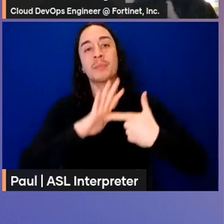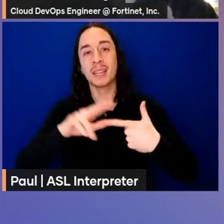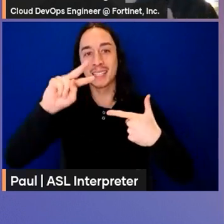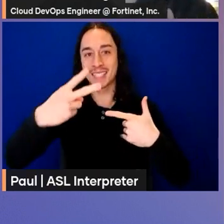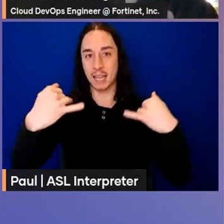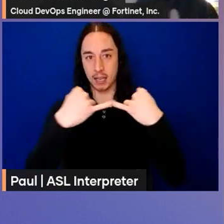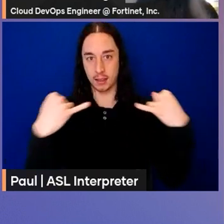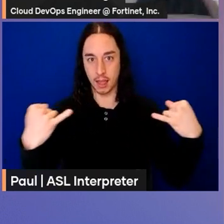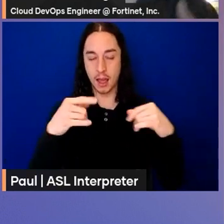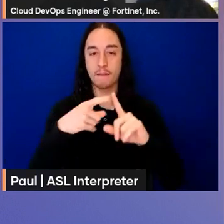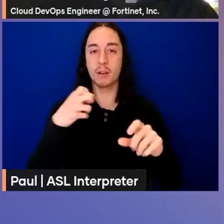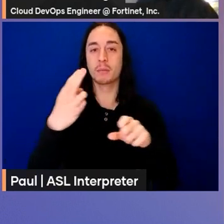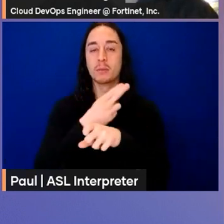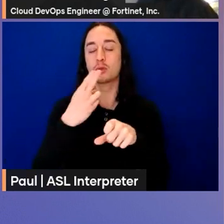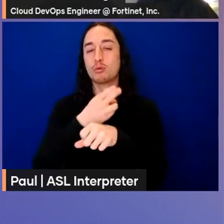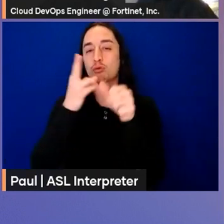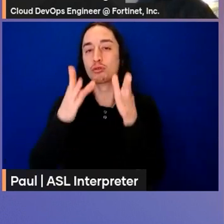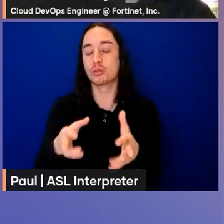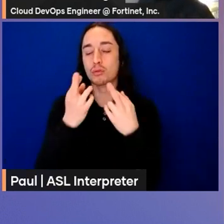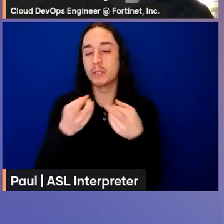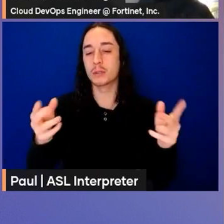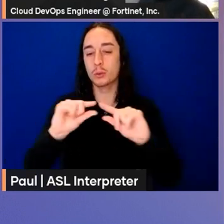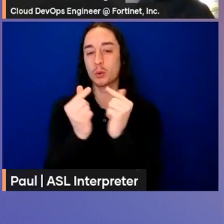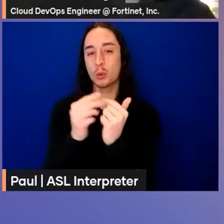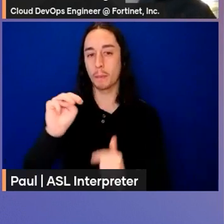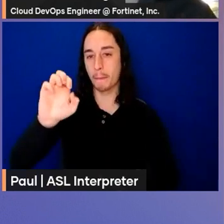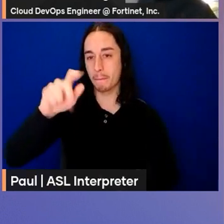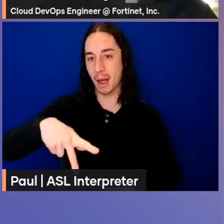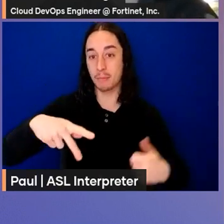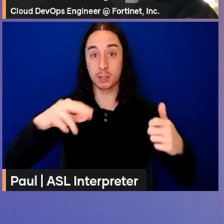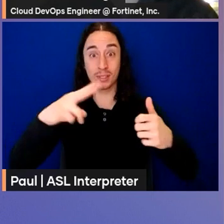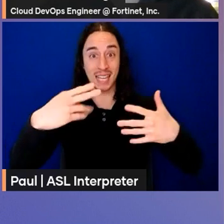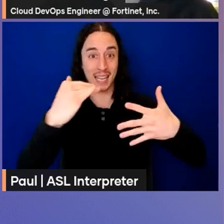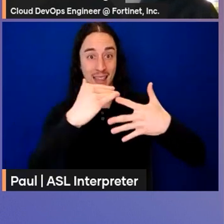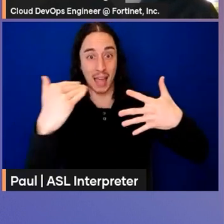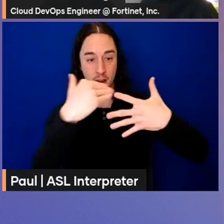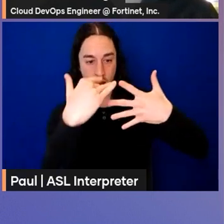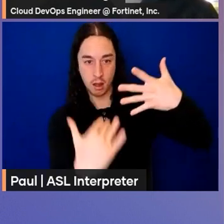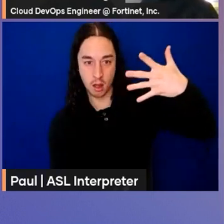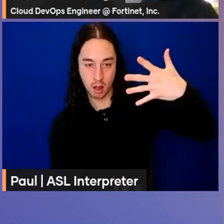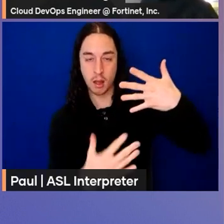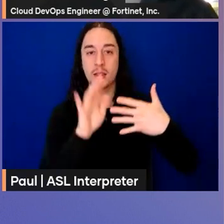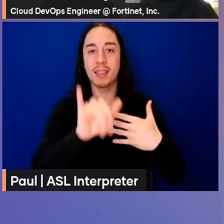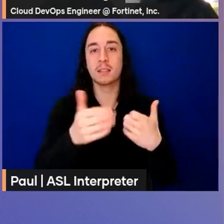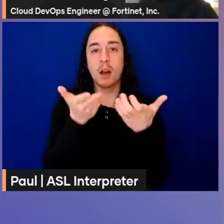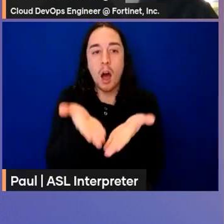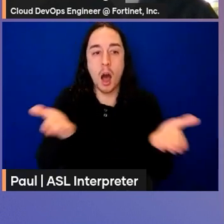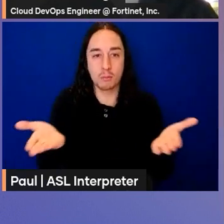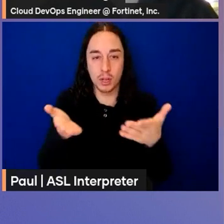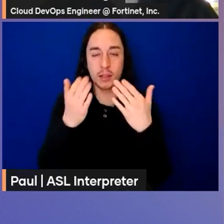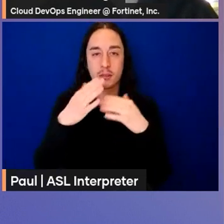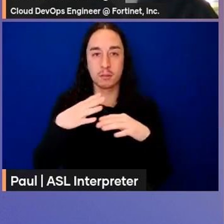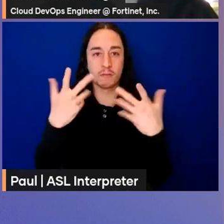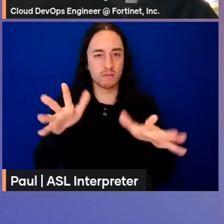groups map down to the bottom creates an object of those things meshed together.